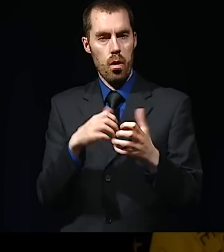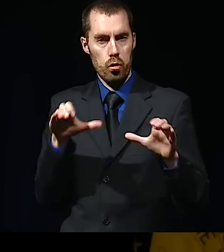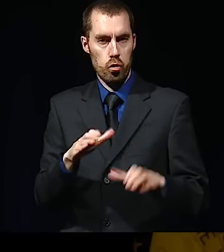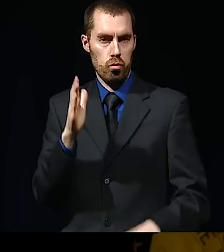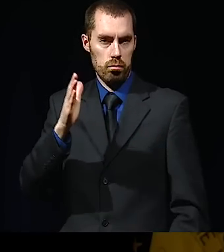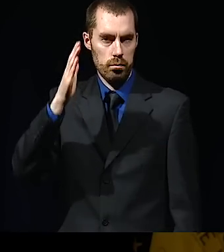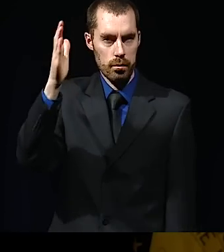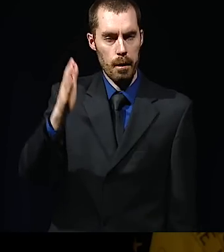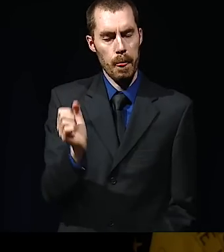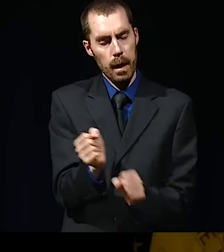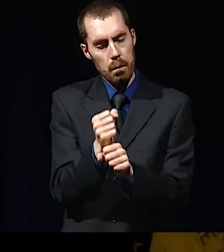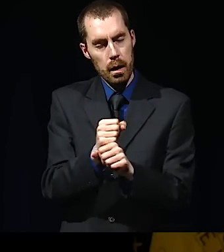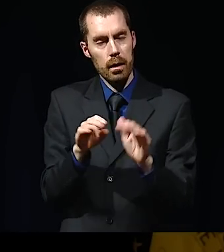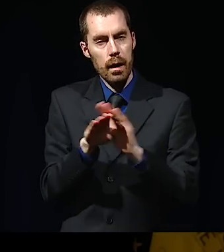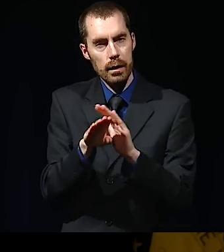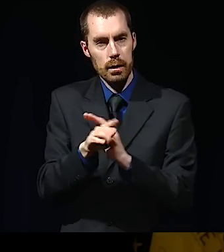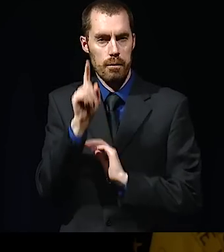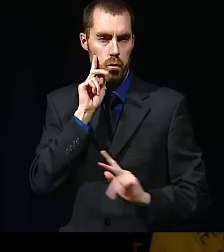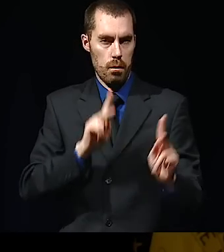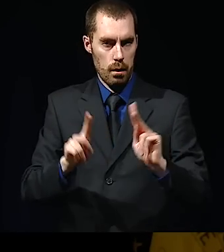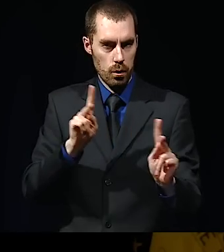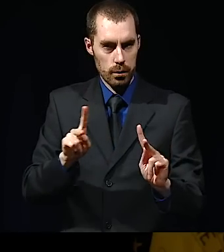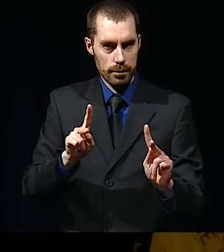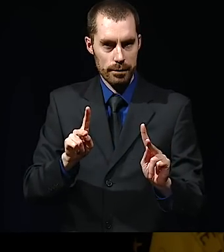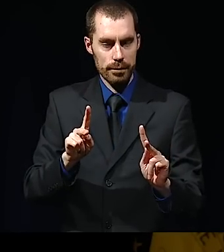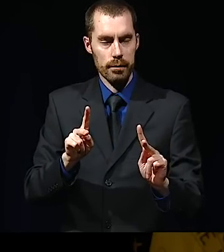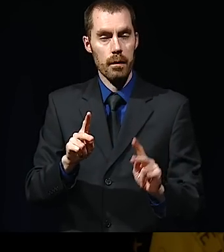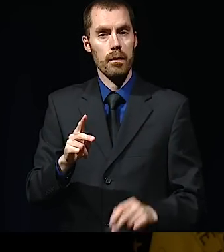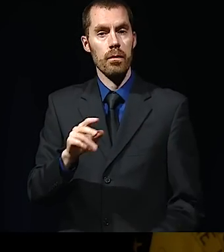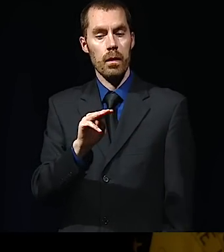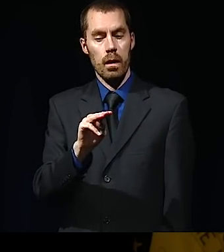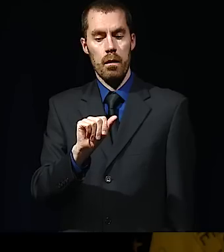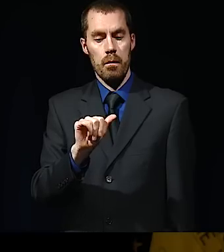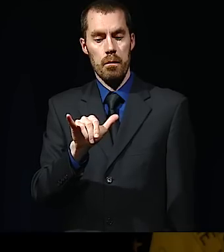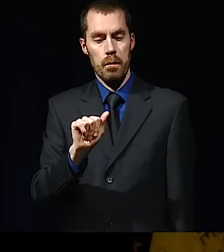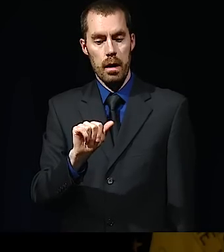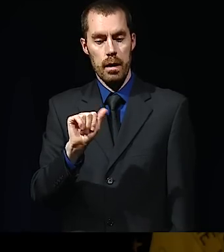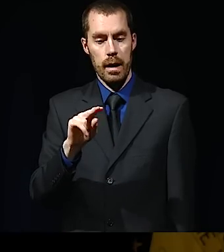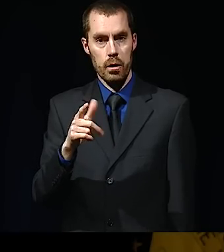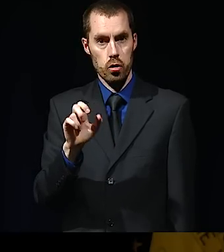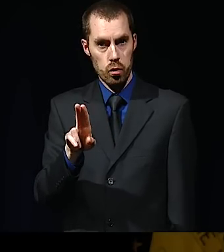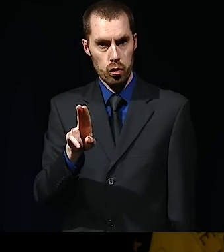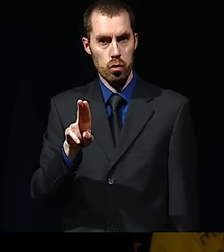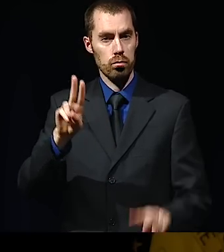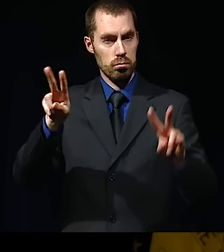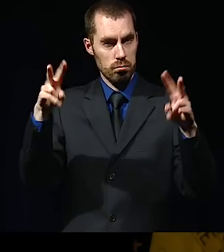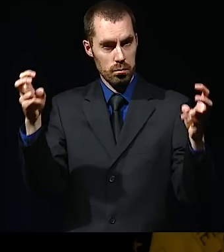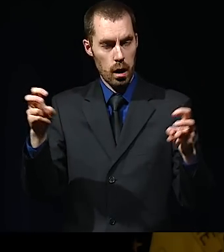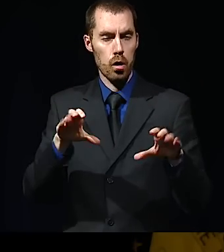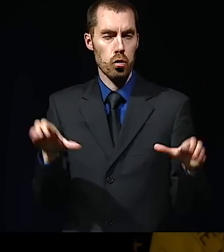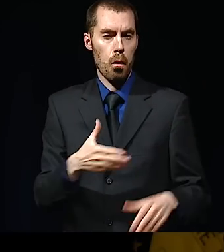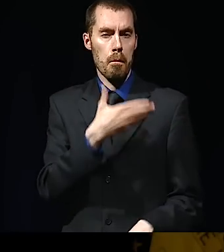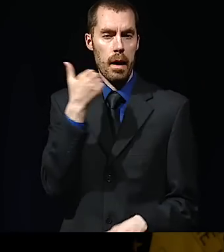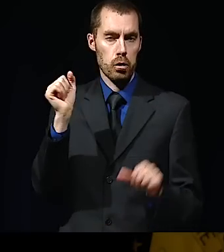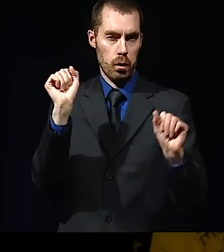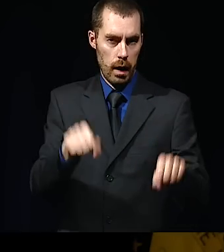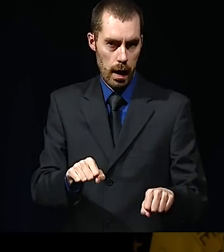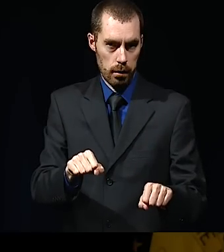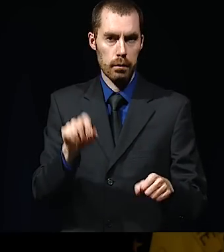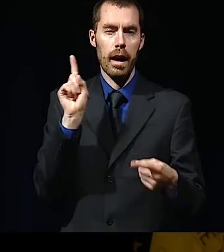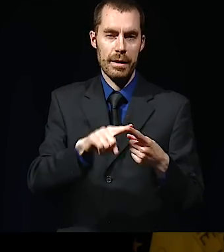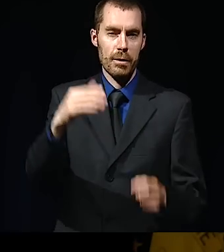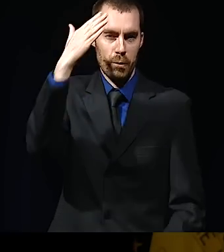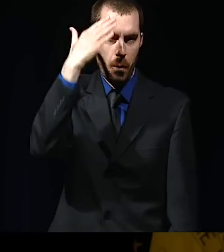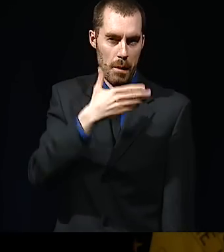moving forward, create access for people. Maya Angelou said, "Do the best you can until you know better. Then when you know